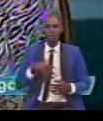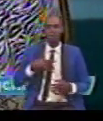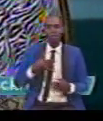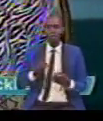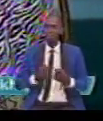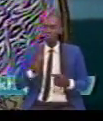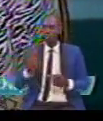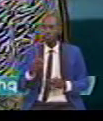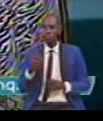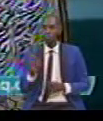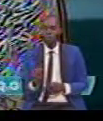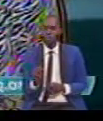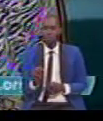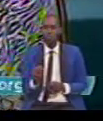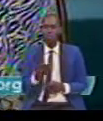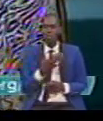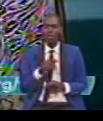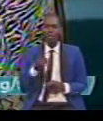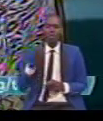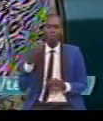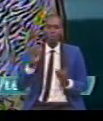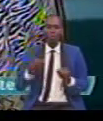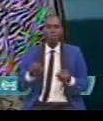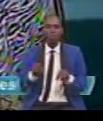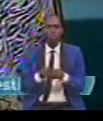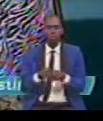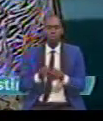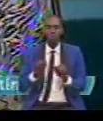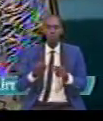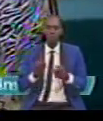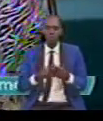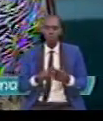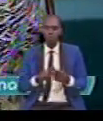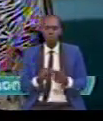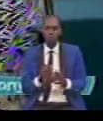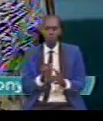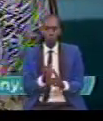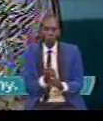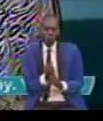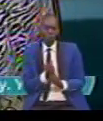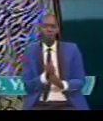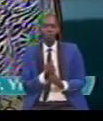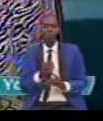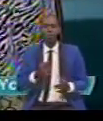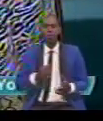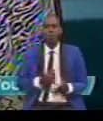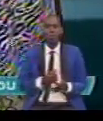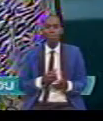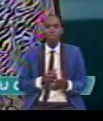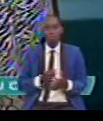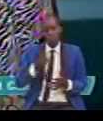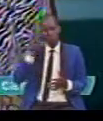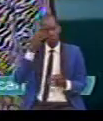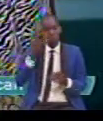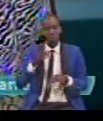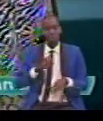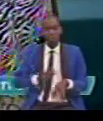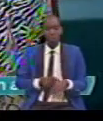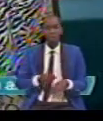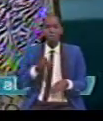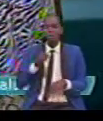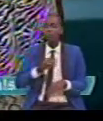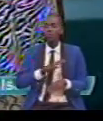hold the stool, because if he doesn't feel that he needs to go to the toilet, it just comes out on its own without him feeling